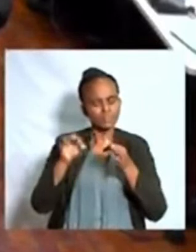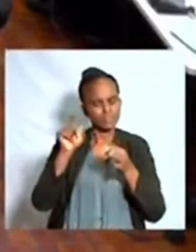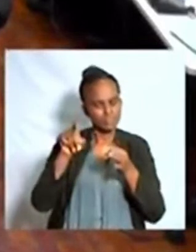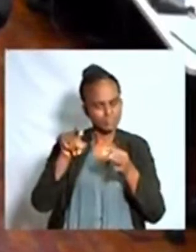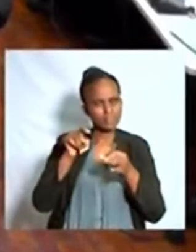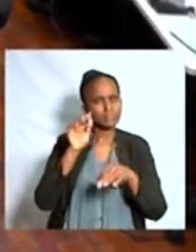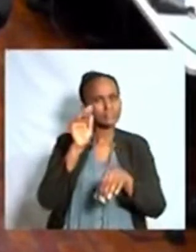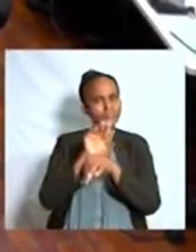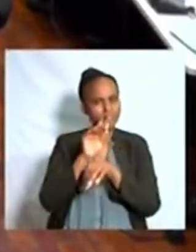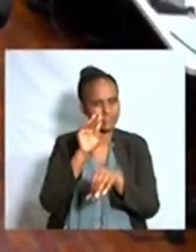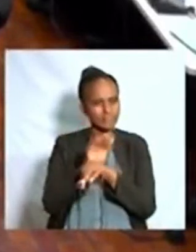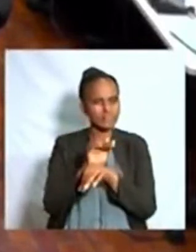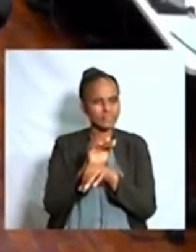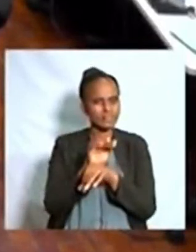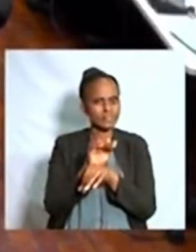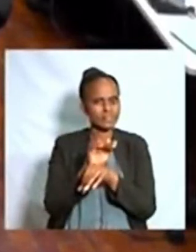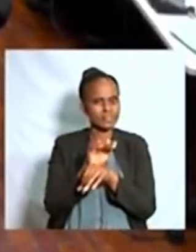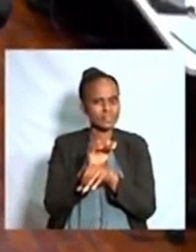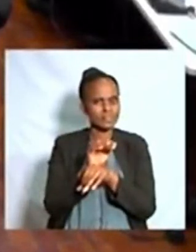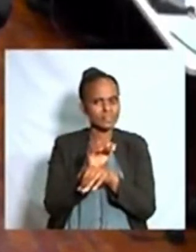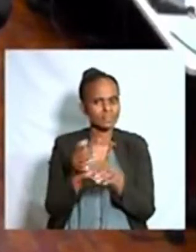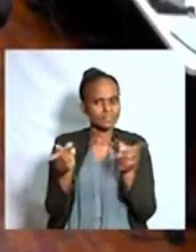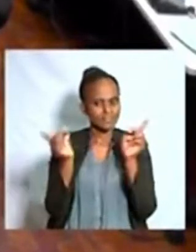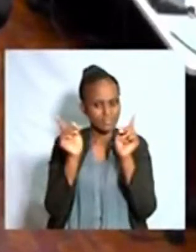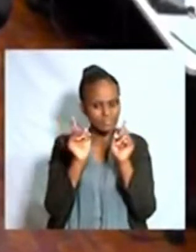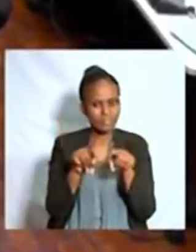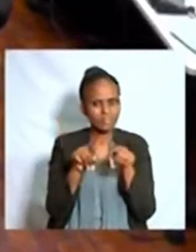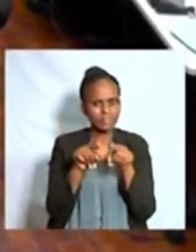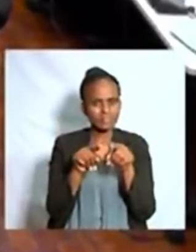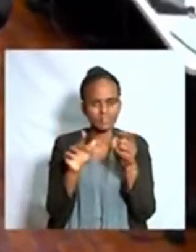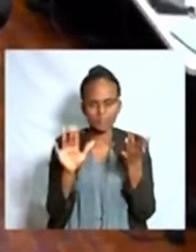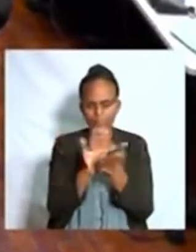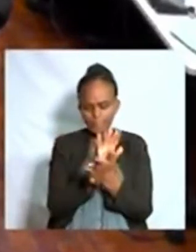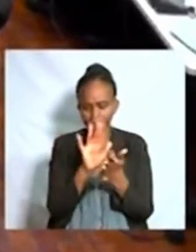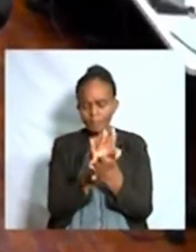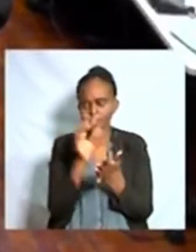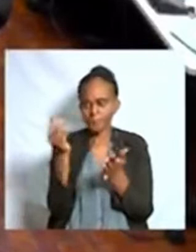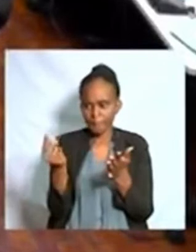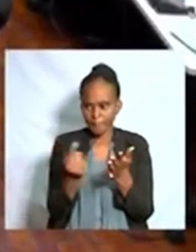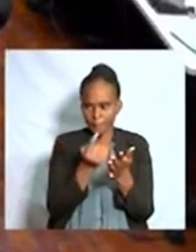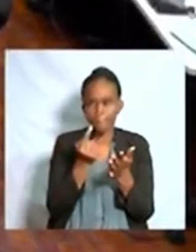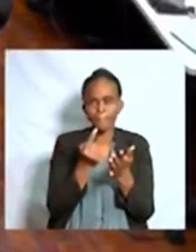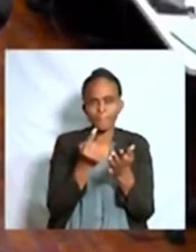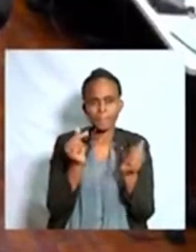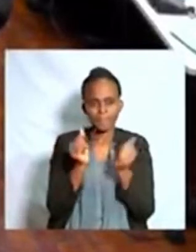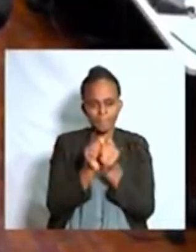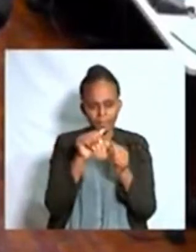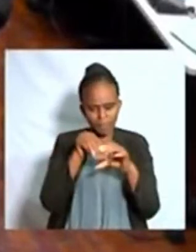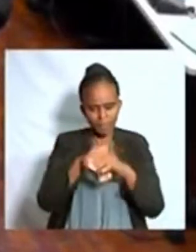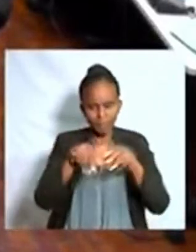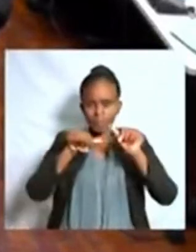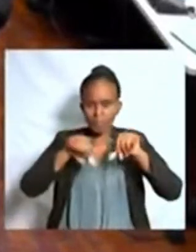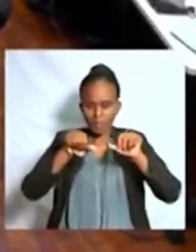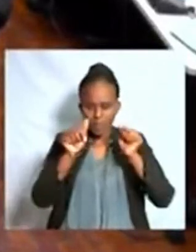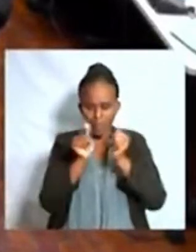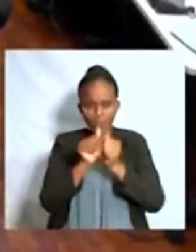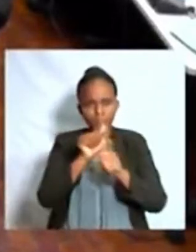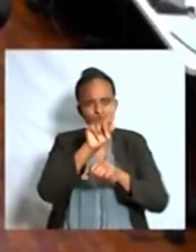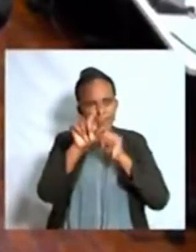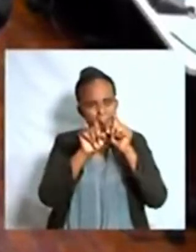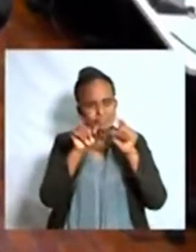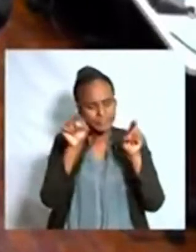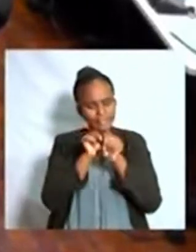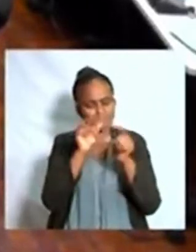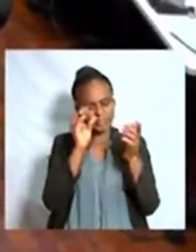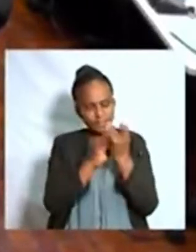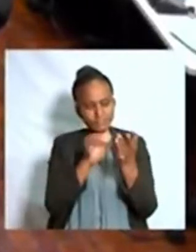comment when the documents have come on the internal audit and you query, you put